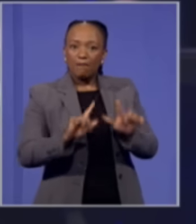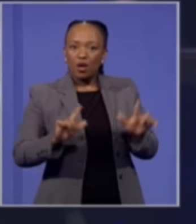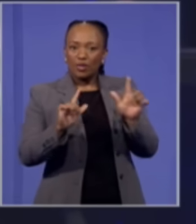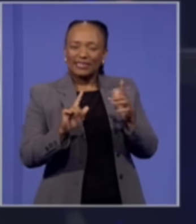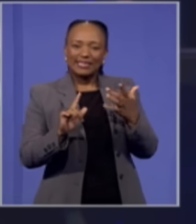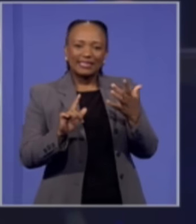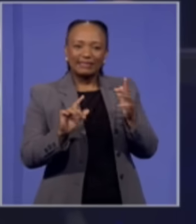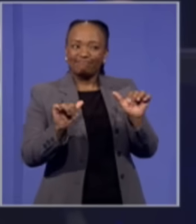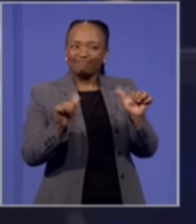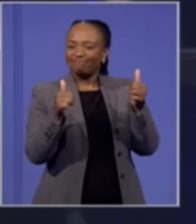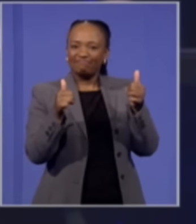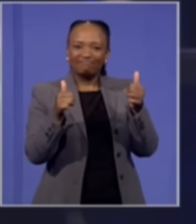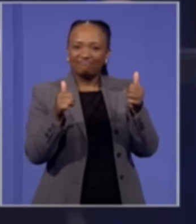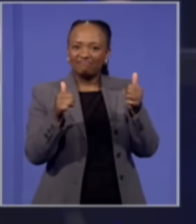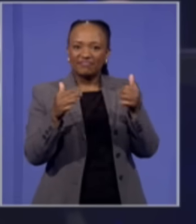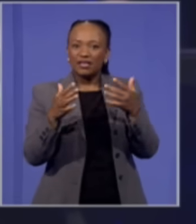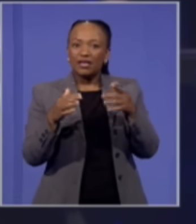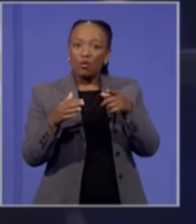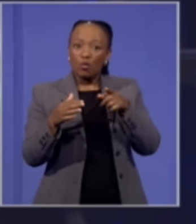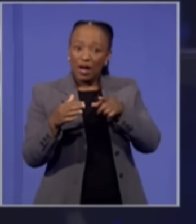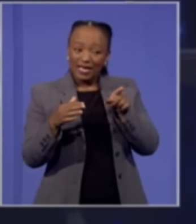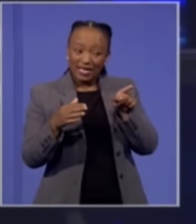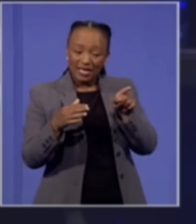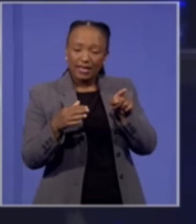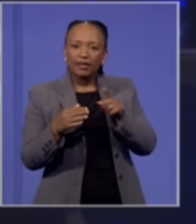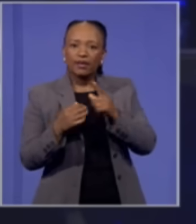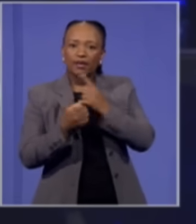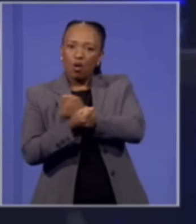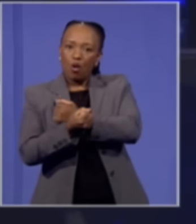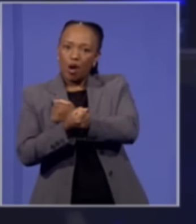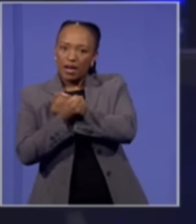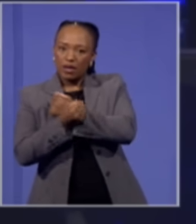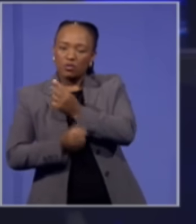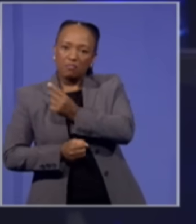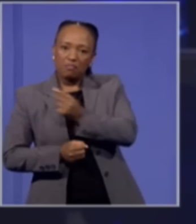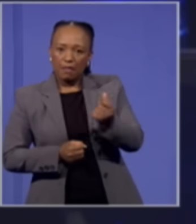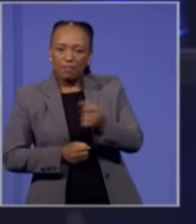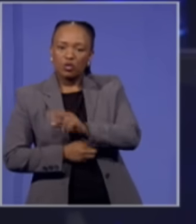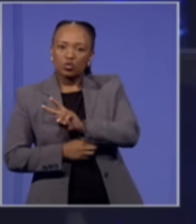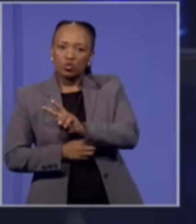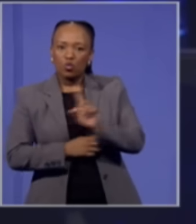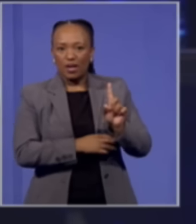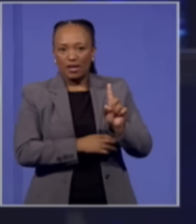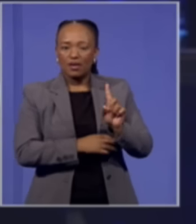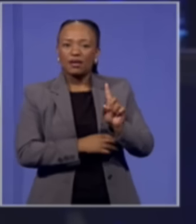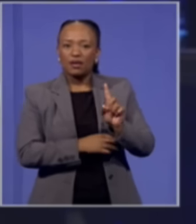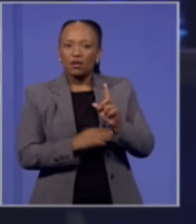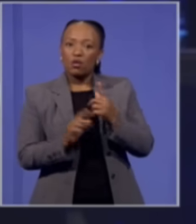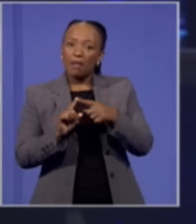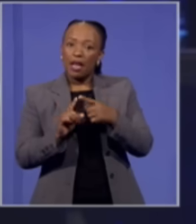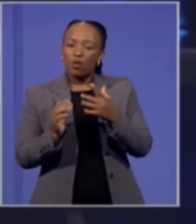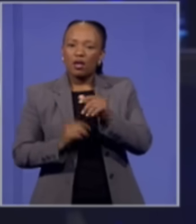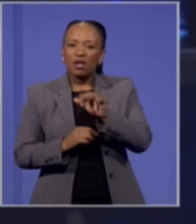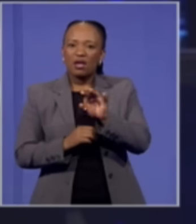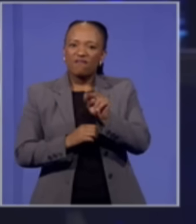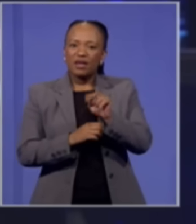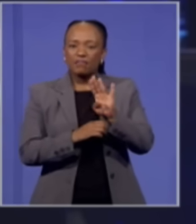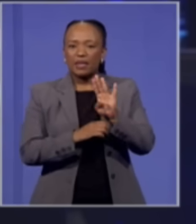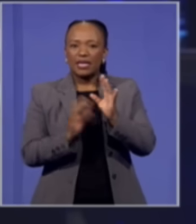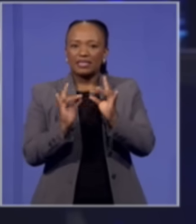hantle Johannesburg ka mora ho setlwa ka dintlha tse 2-1 ke Orlando Pirates papading e neng e bapalla stadiumong sa